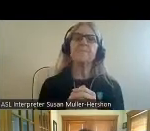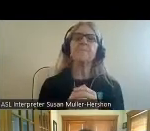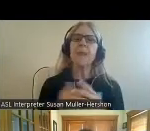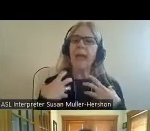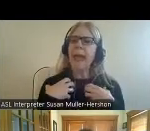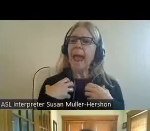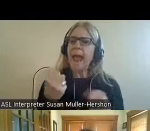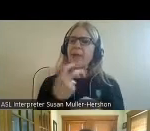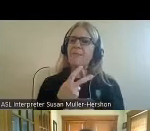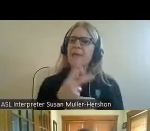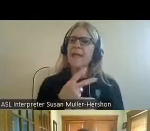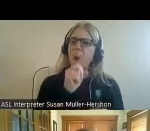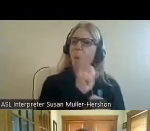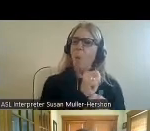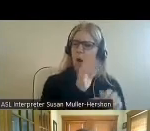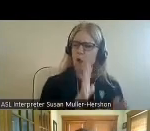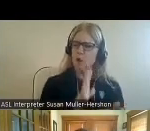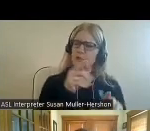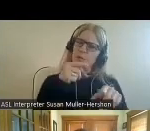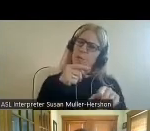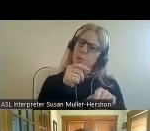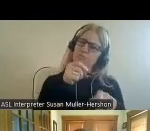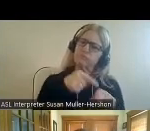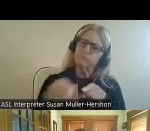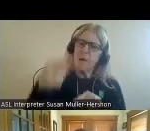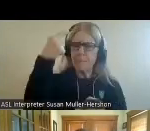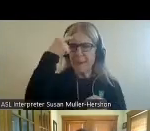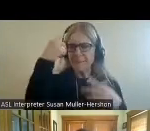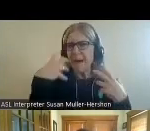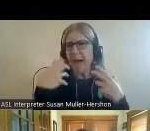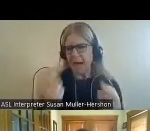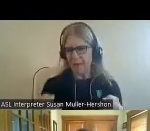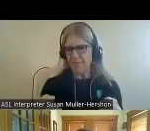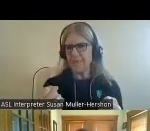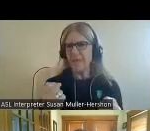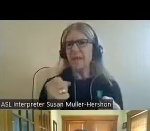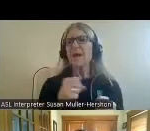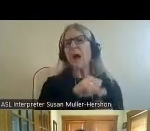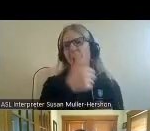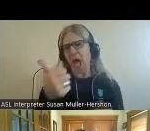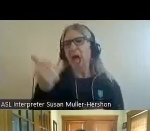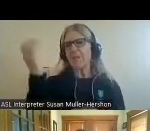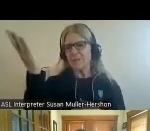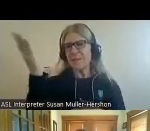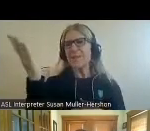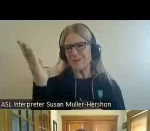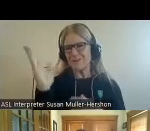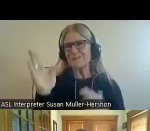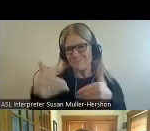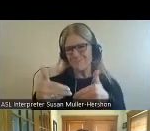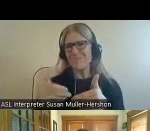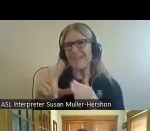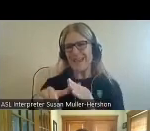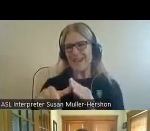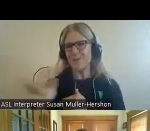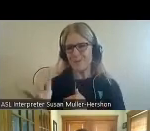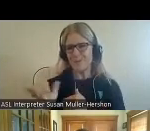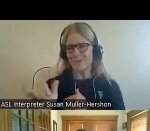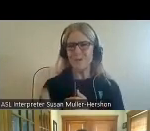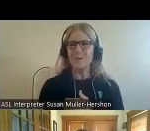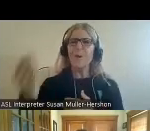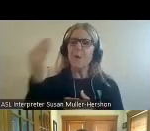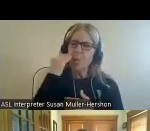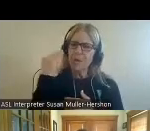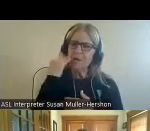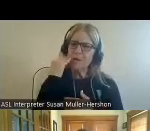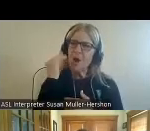healthcare worker mental health. And I know Owen will be talking a bit about this later on as well. But we know that specific to the